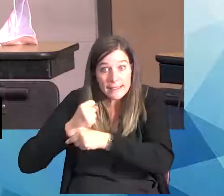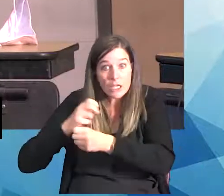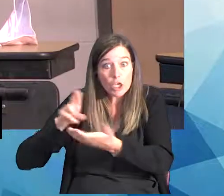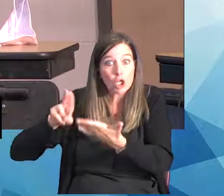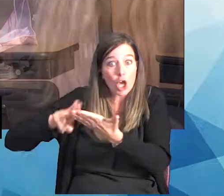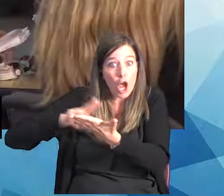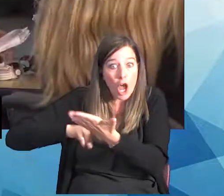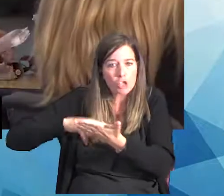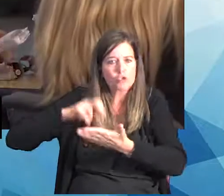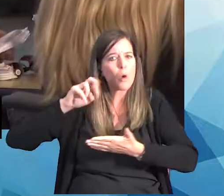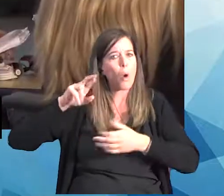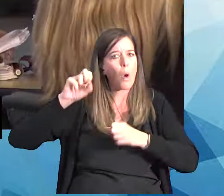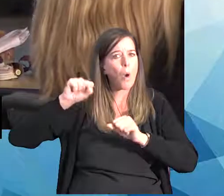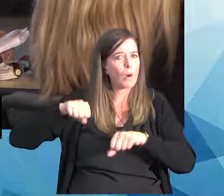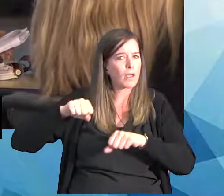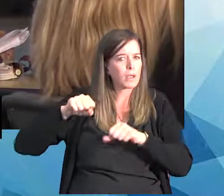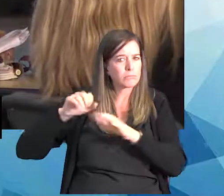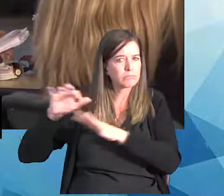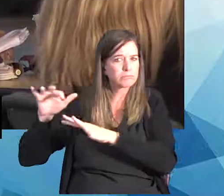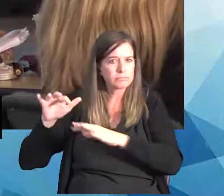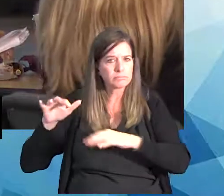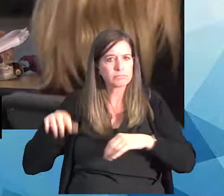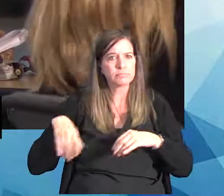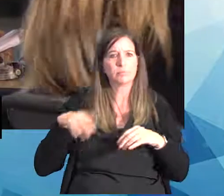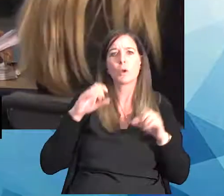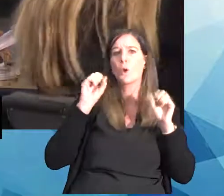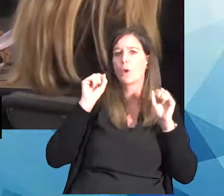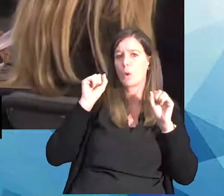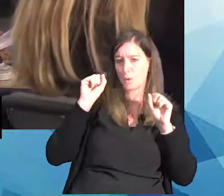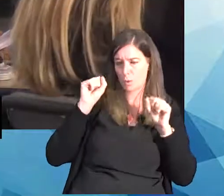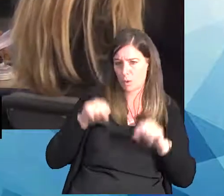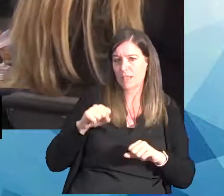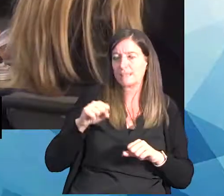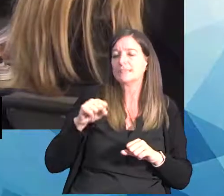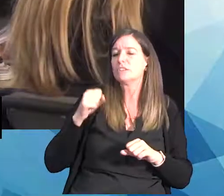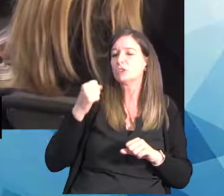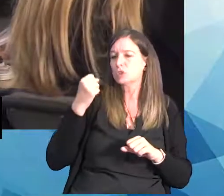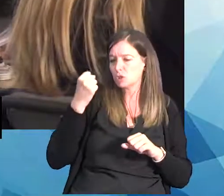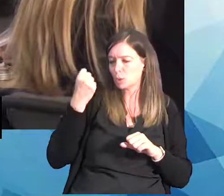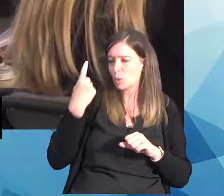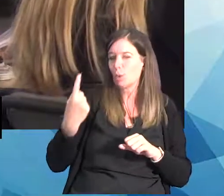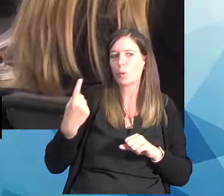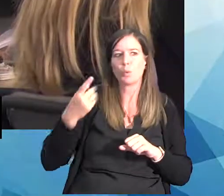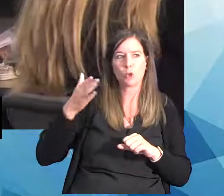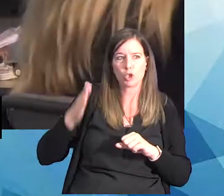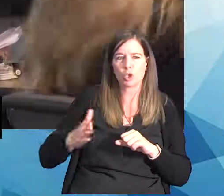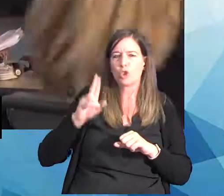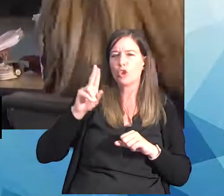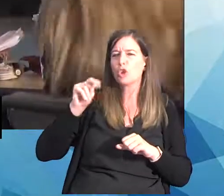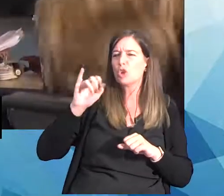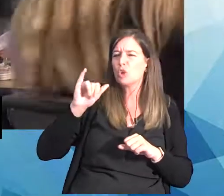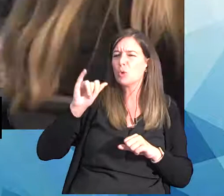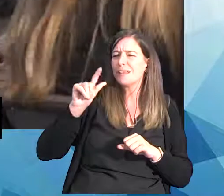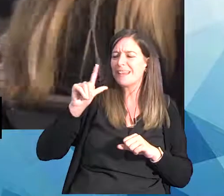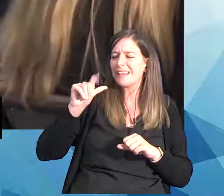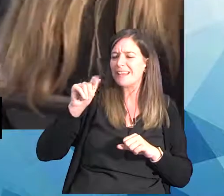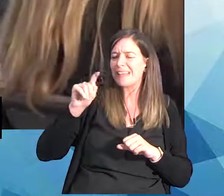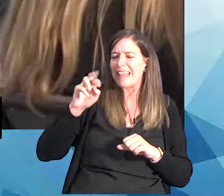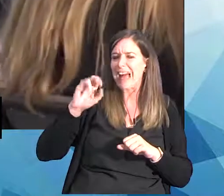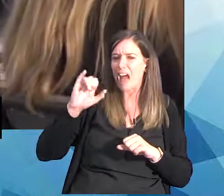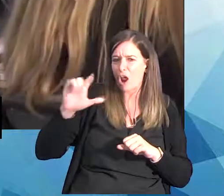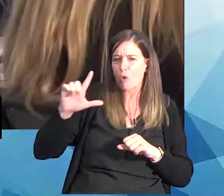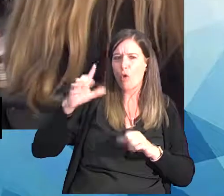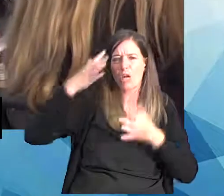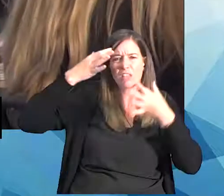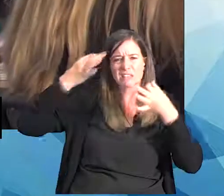is my understanding that we can do the unilateral. I'm sorry? It is my understanding we can do the unilateral, but I will confirm with the procurement manager.